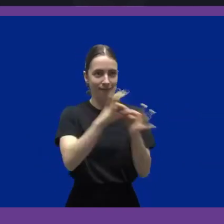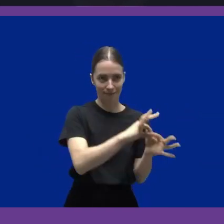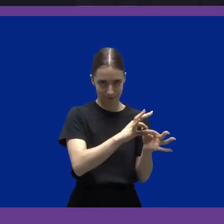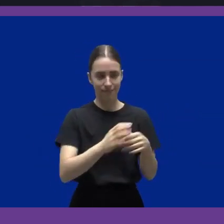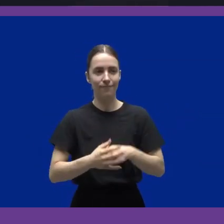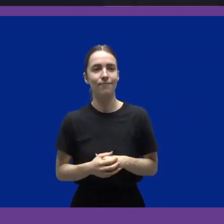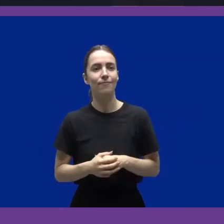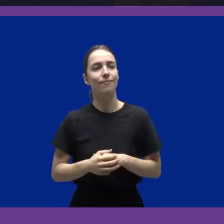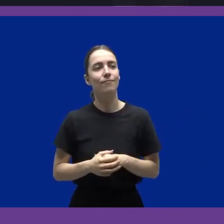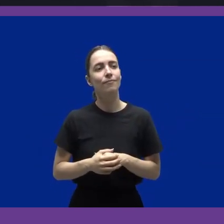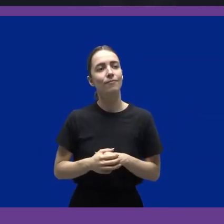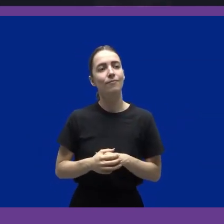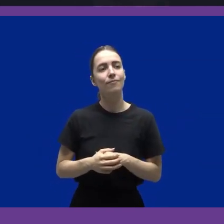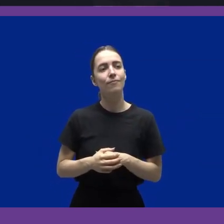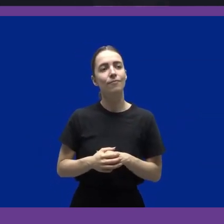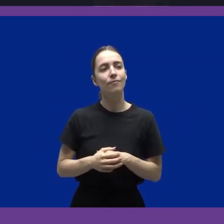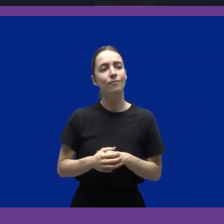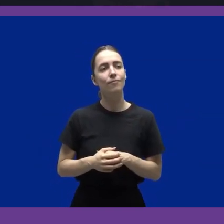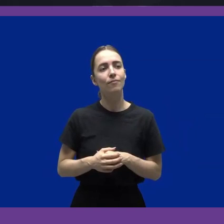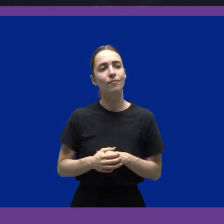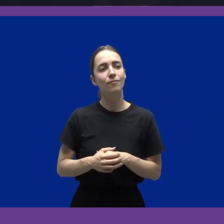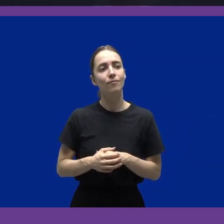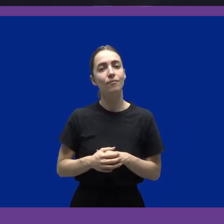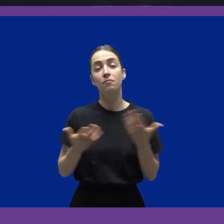emergency services. The standard on the